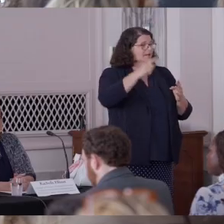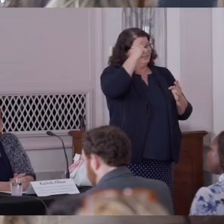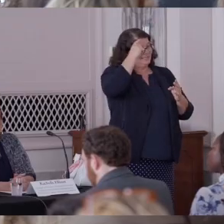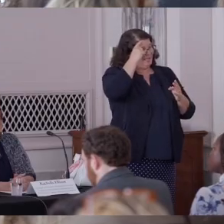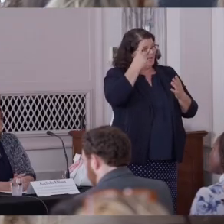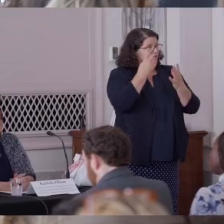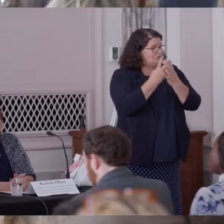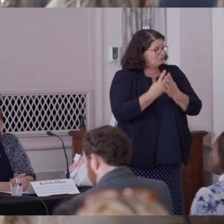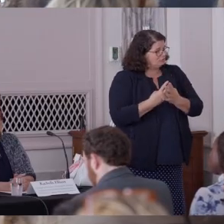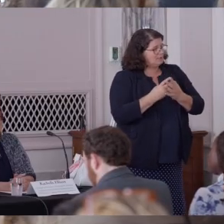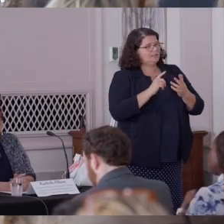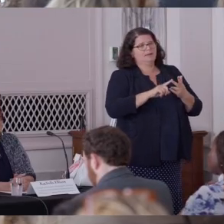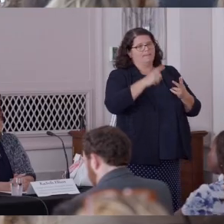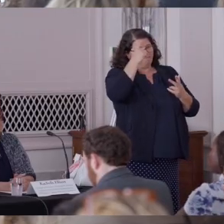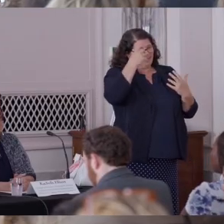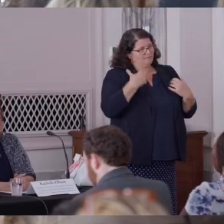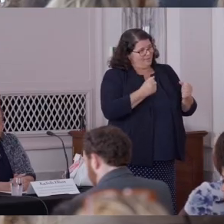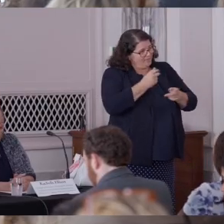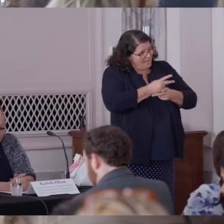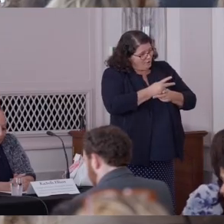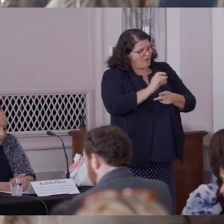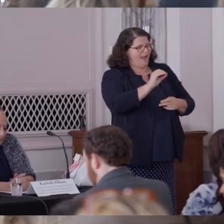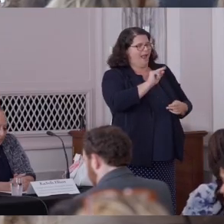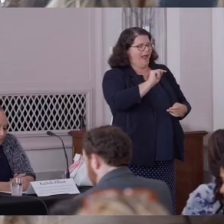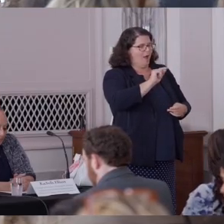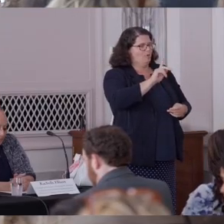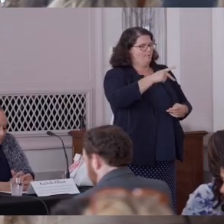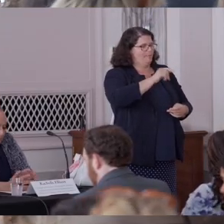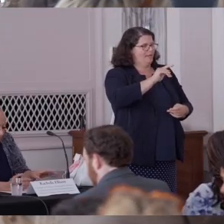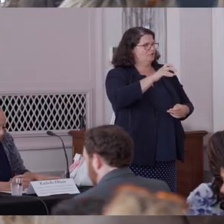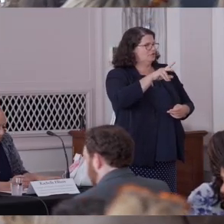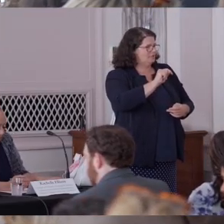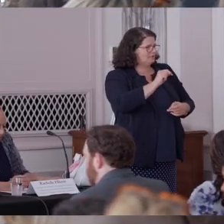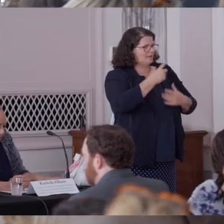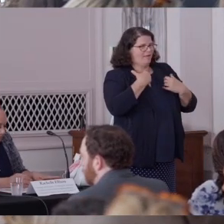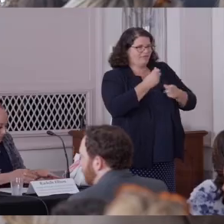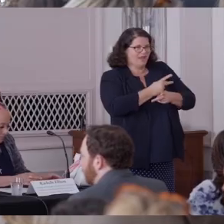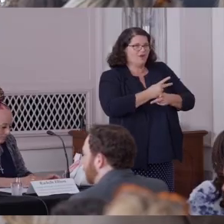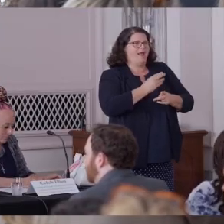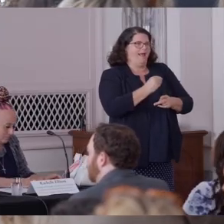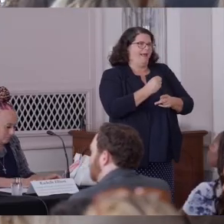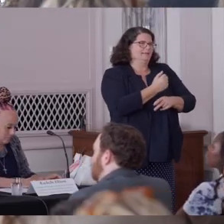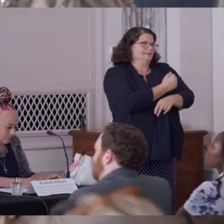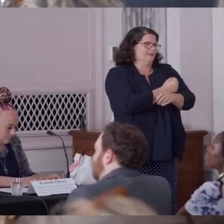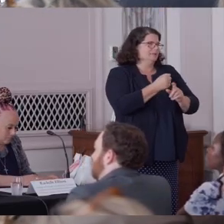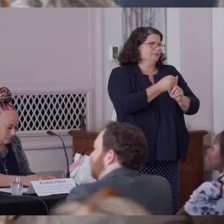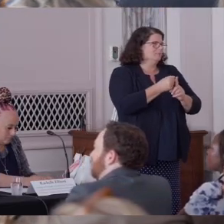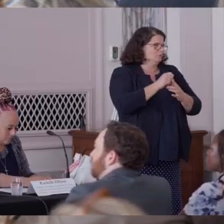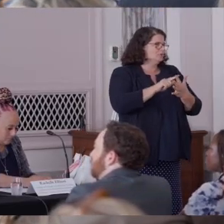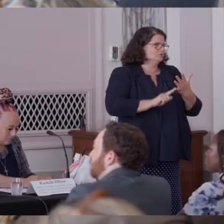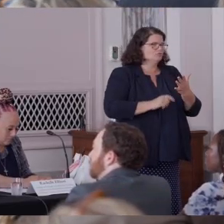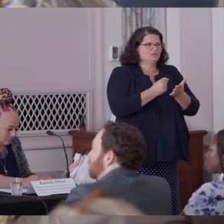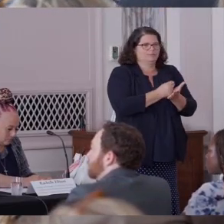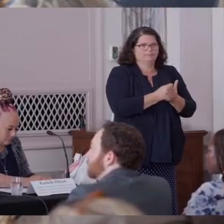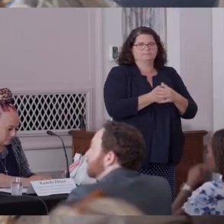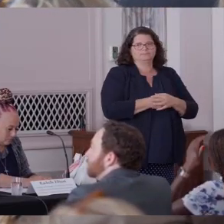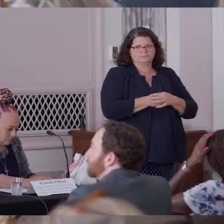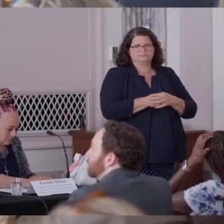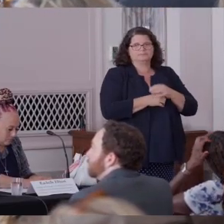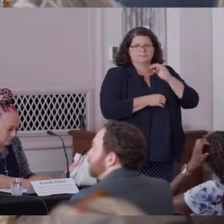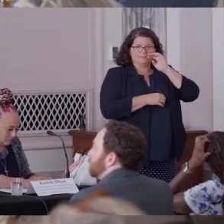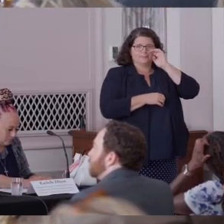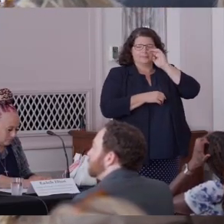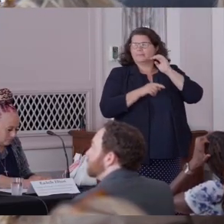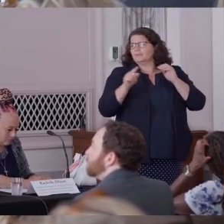mental health care, outpatient counseling, and substance use treatment services. Corey is a co-founder of the Supportive Housing Association